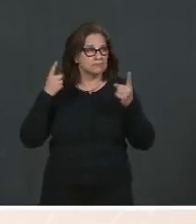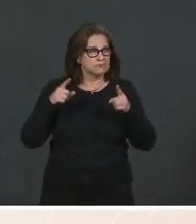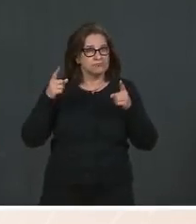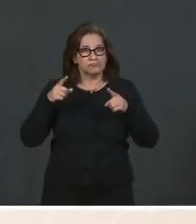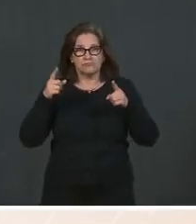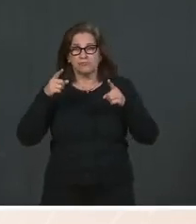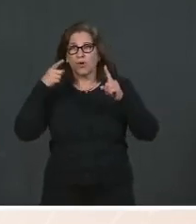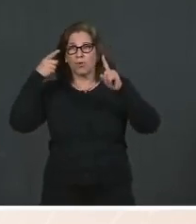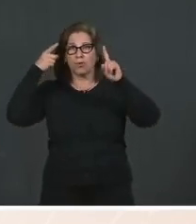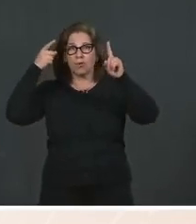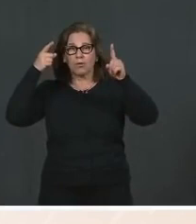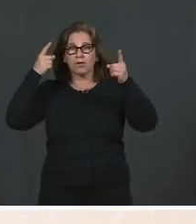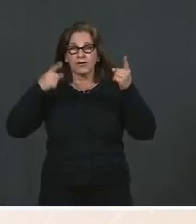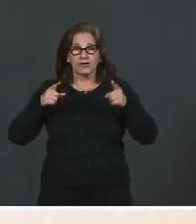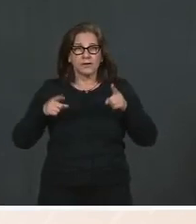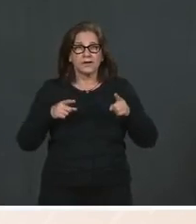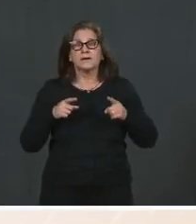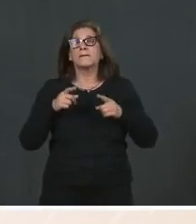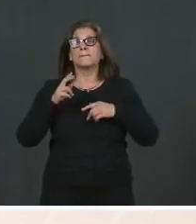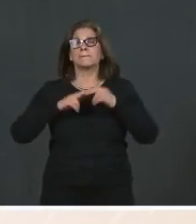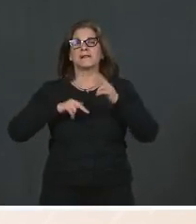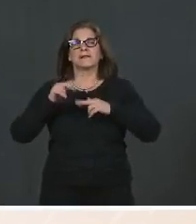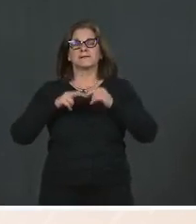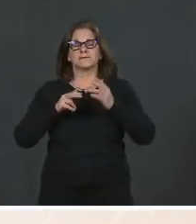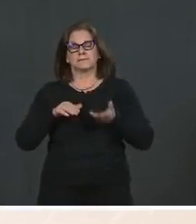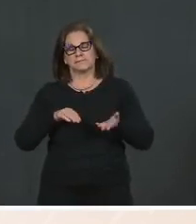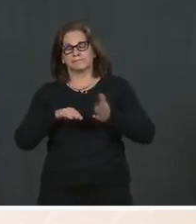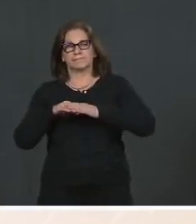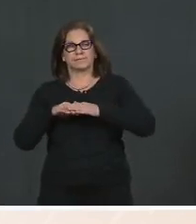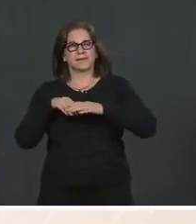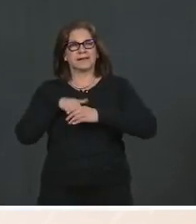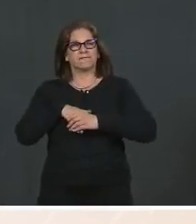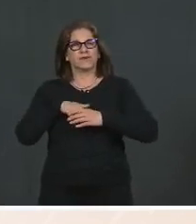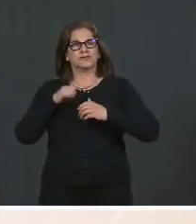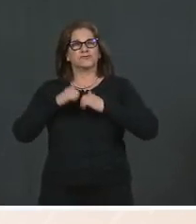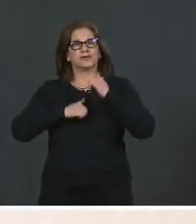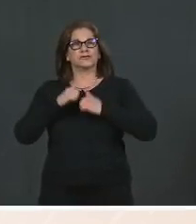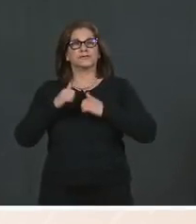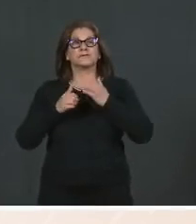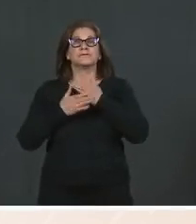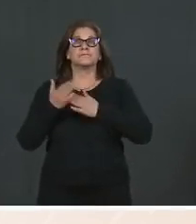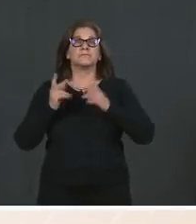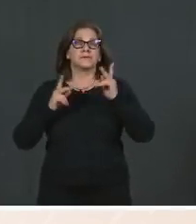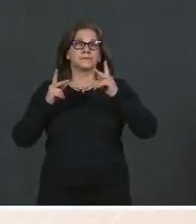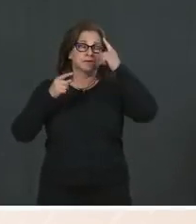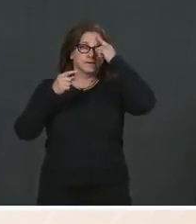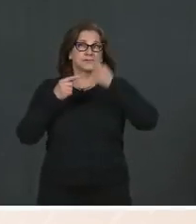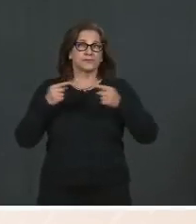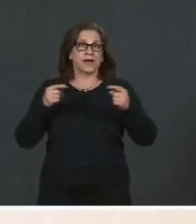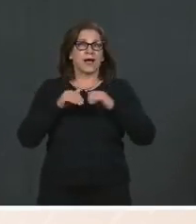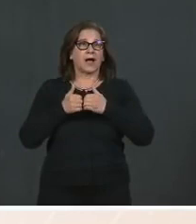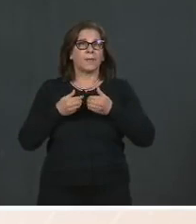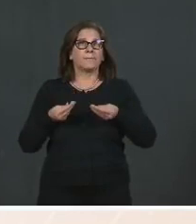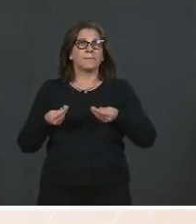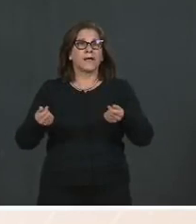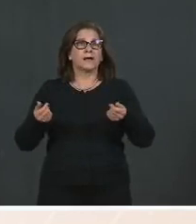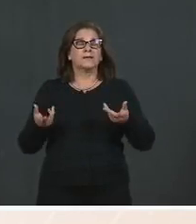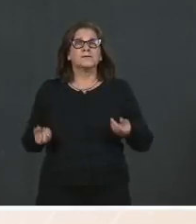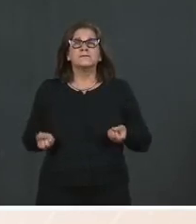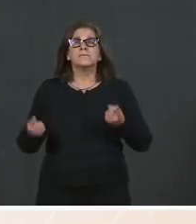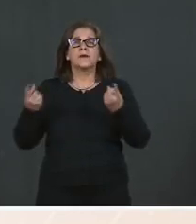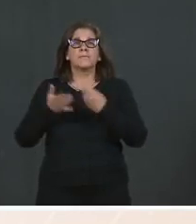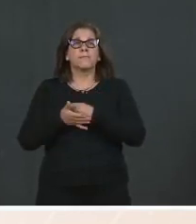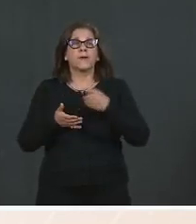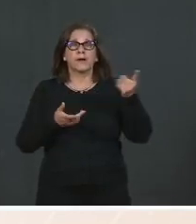for the future but don't like the way he's going to propose to pay for it, we're happy to look at their proposals. If they don't want to pay for it, I guess they can propose